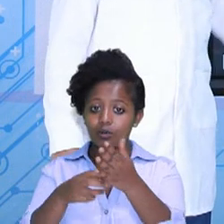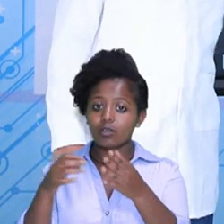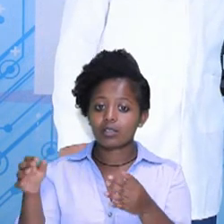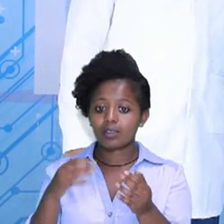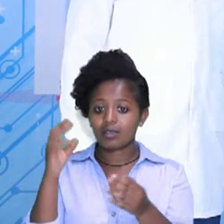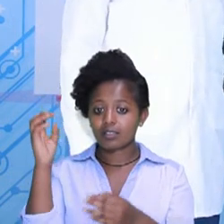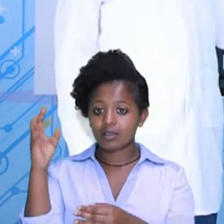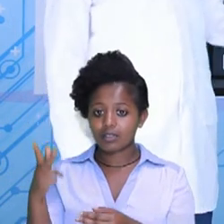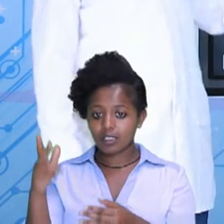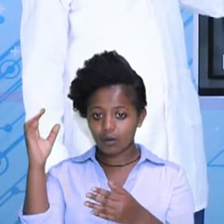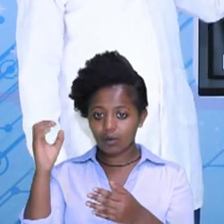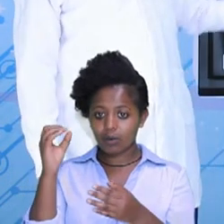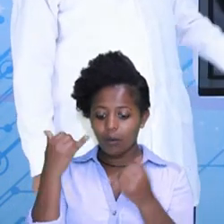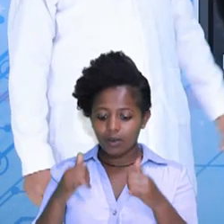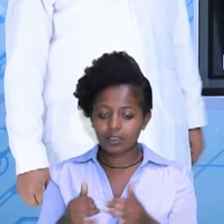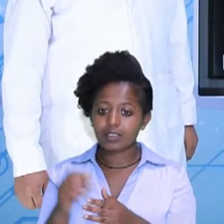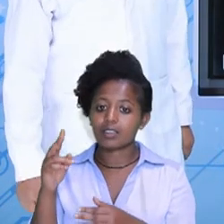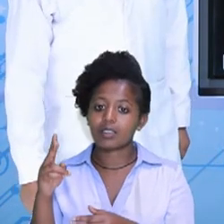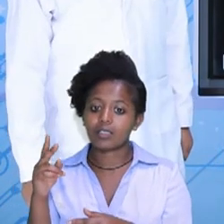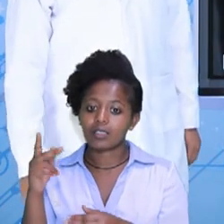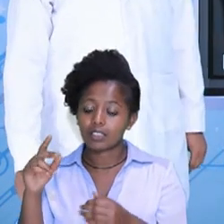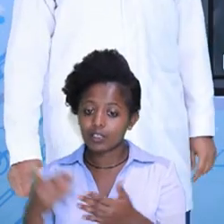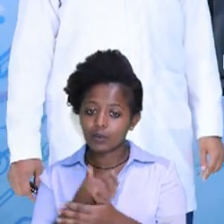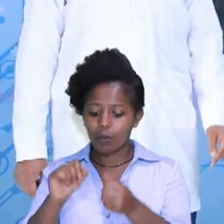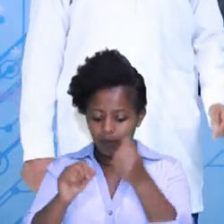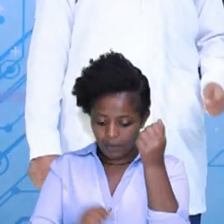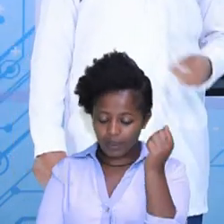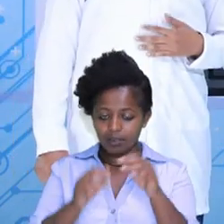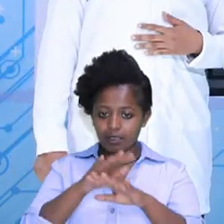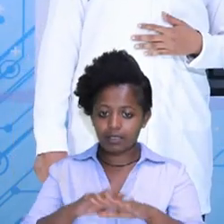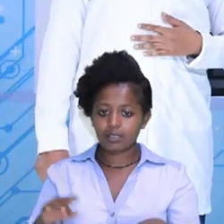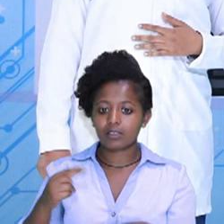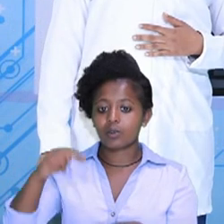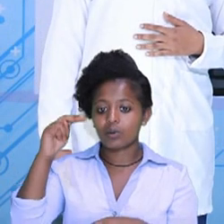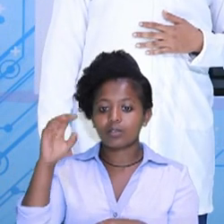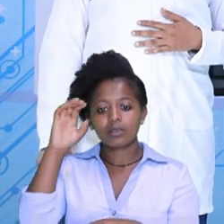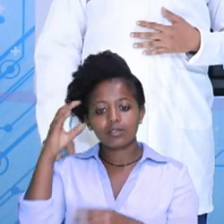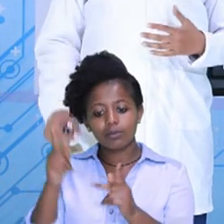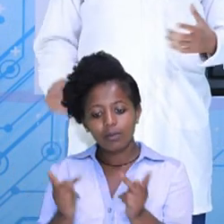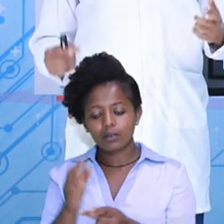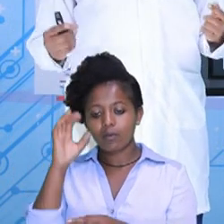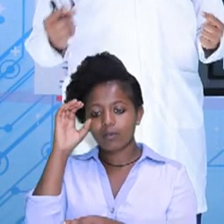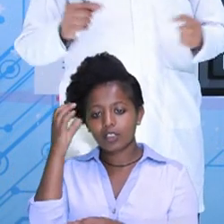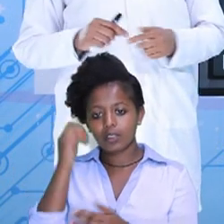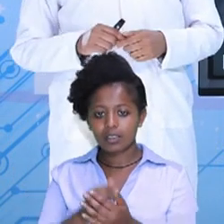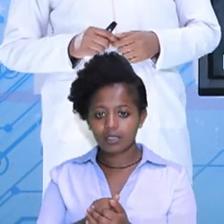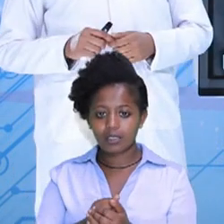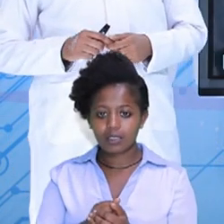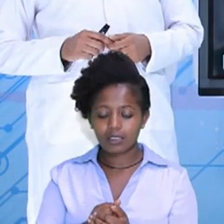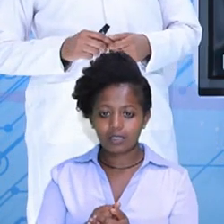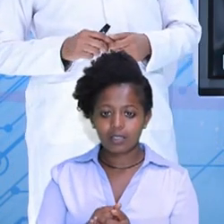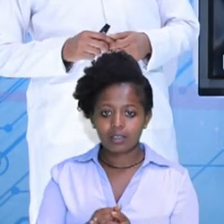3/4 persist before they reached the new base area in the northern part of China. During the